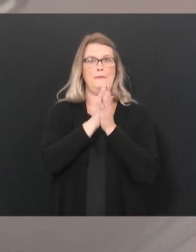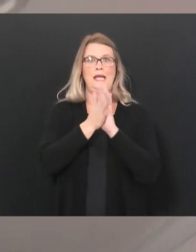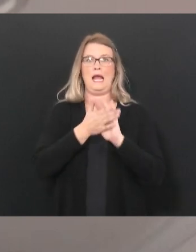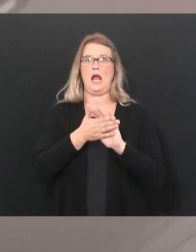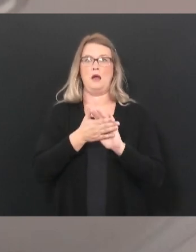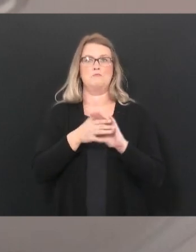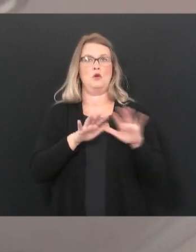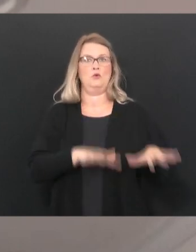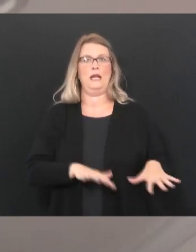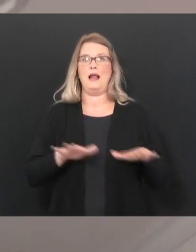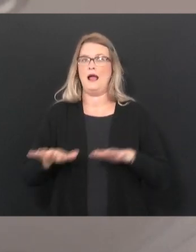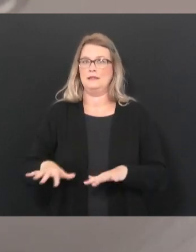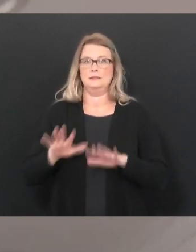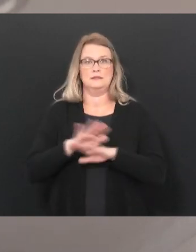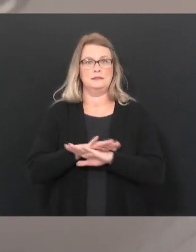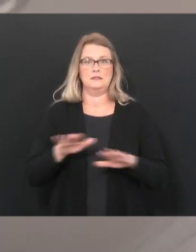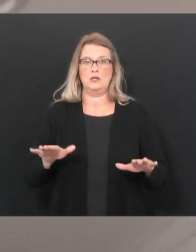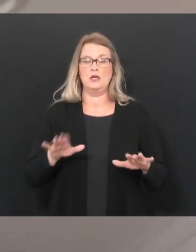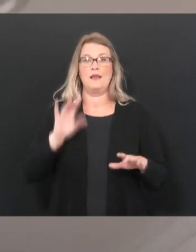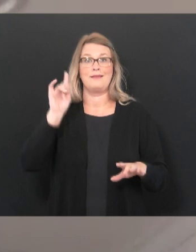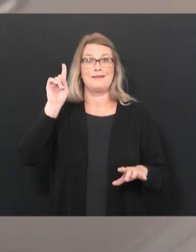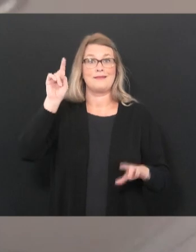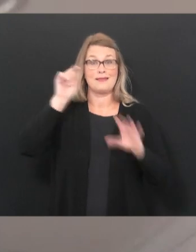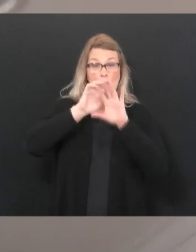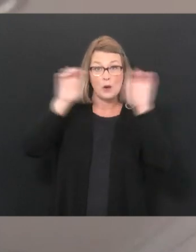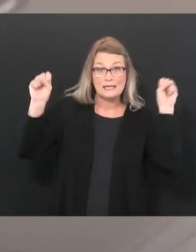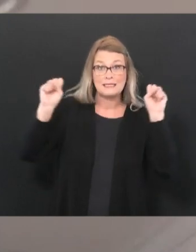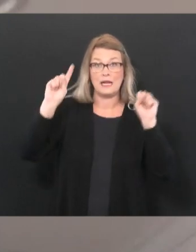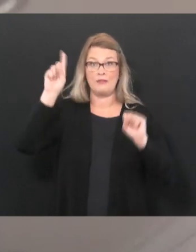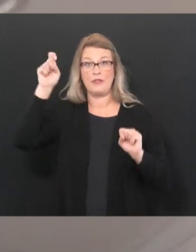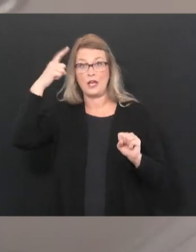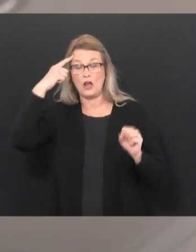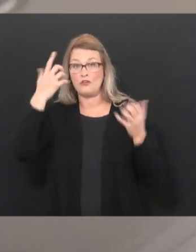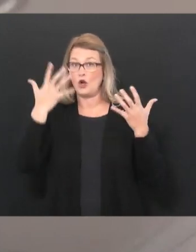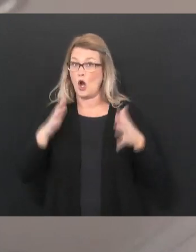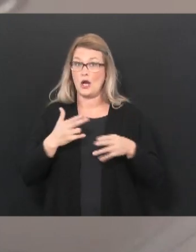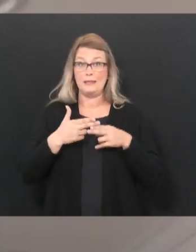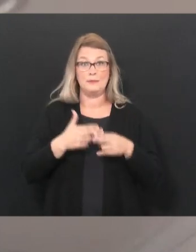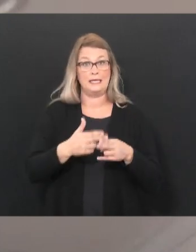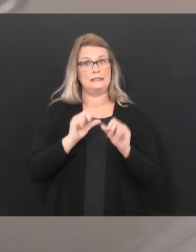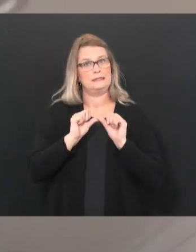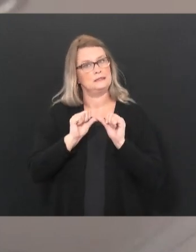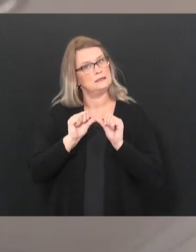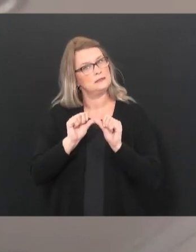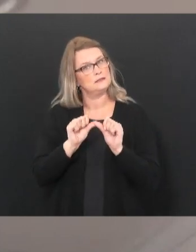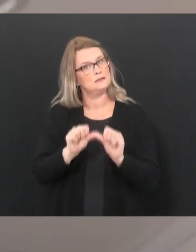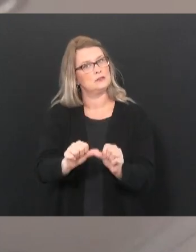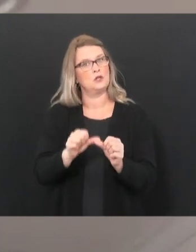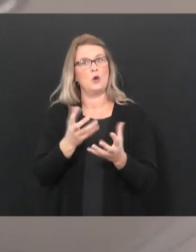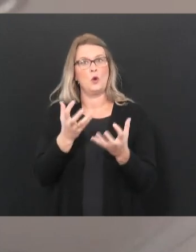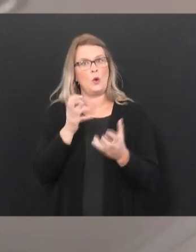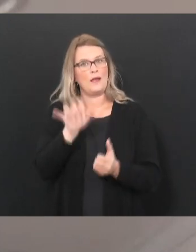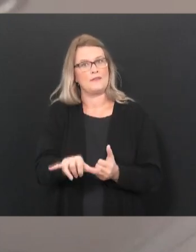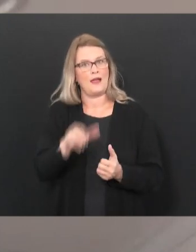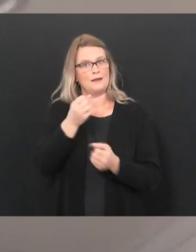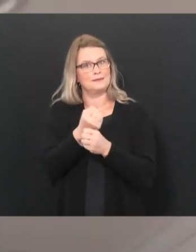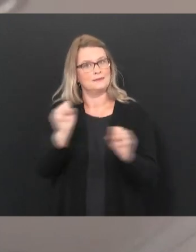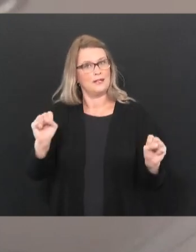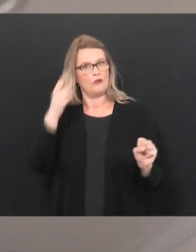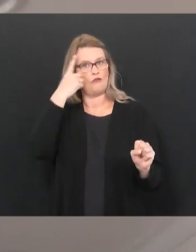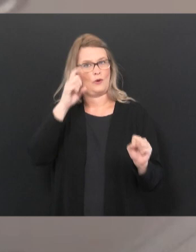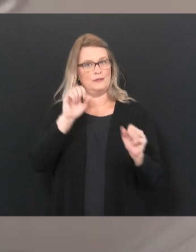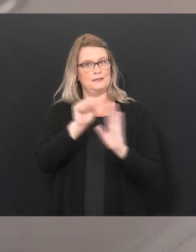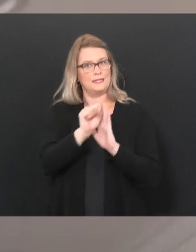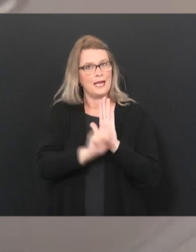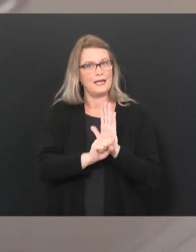president has indicated and the governor has indicated as well, and we all want that to happen for the state, to get people back to